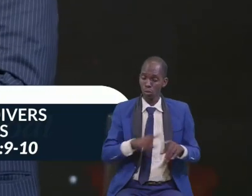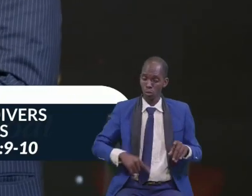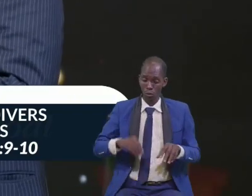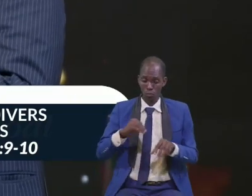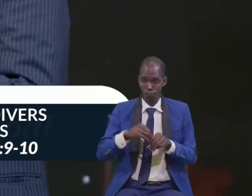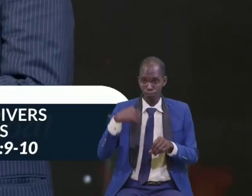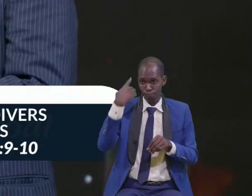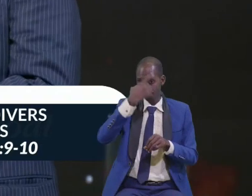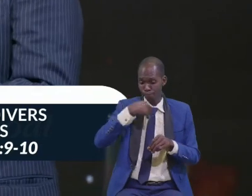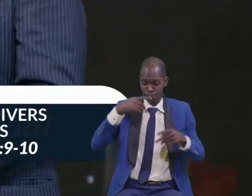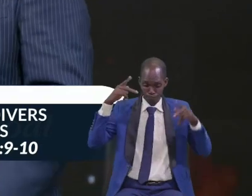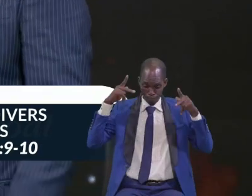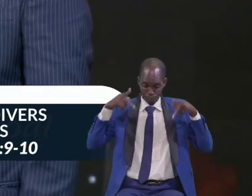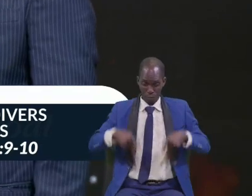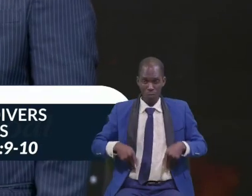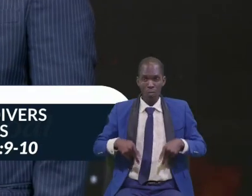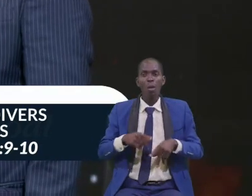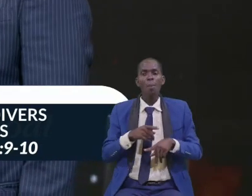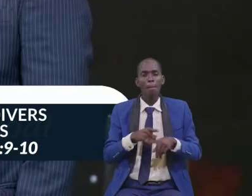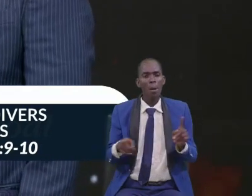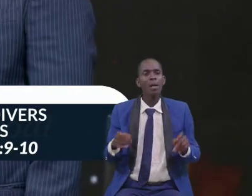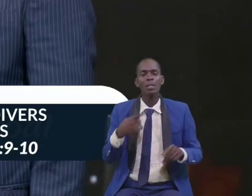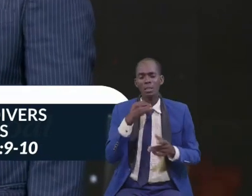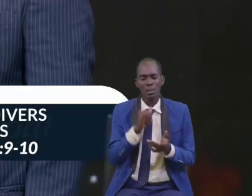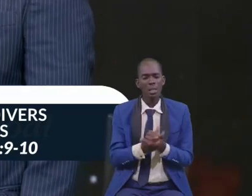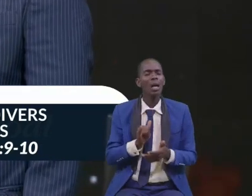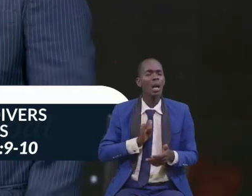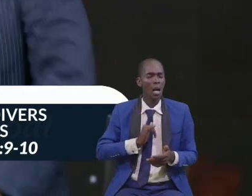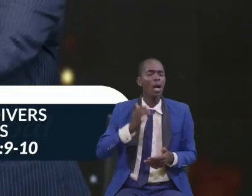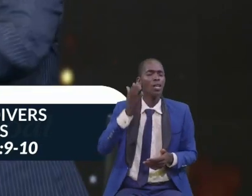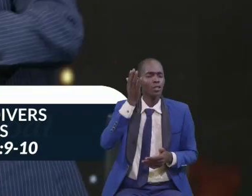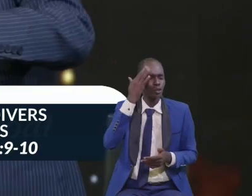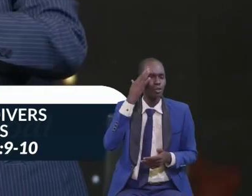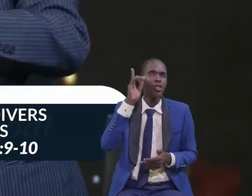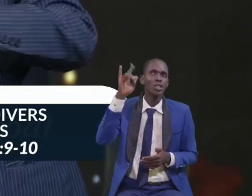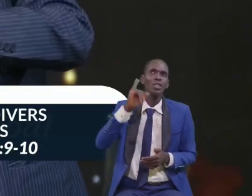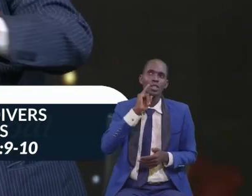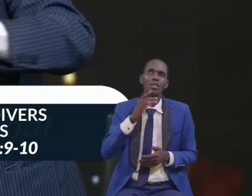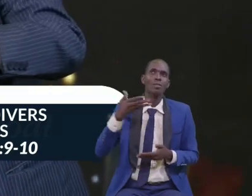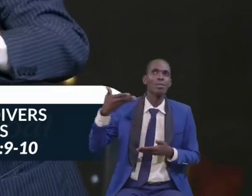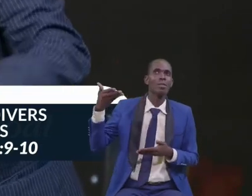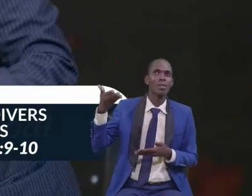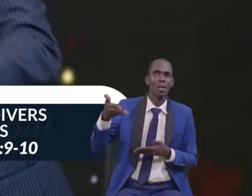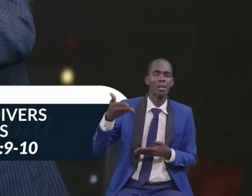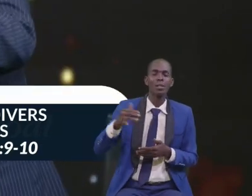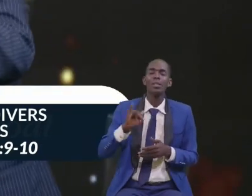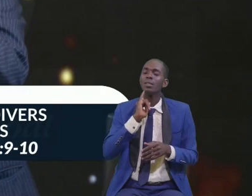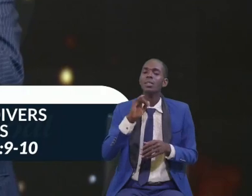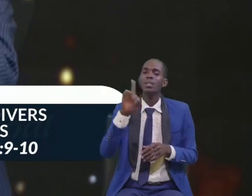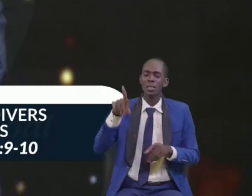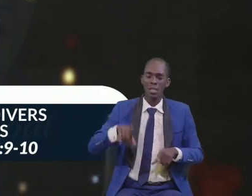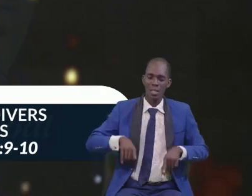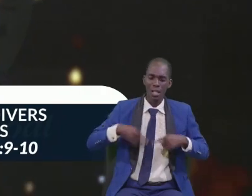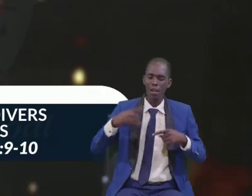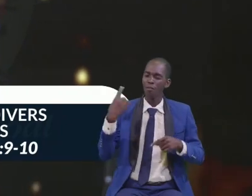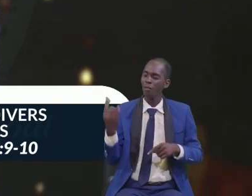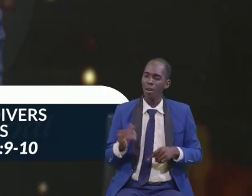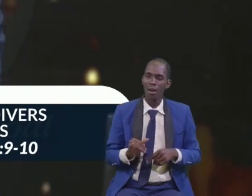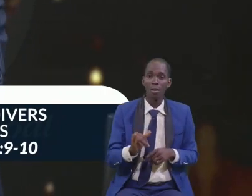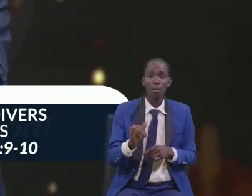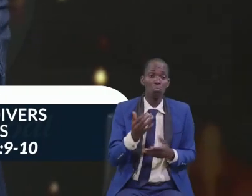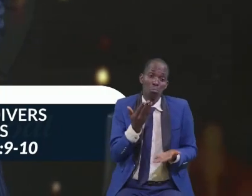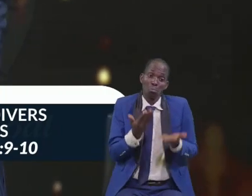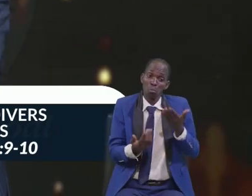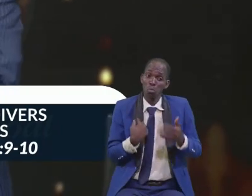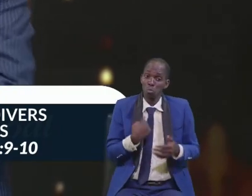he saved my soul. I know he's real. I know he's there. I know he lives and he ever lives. Though we have not